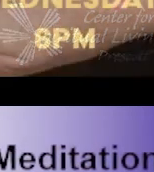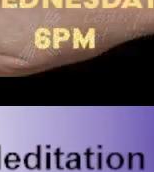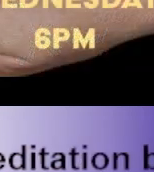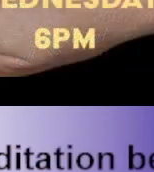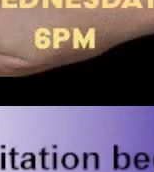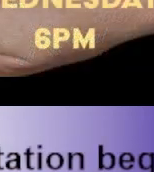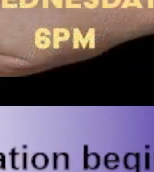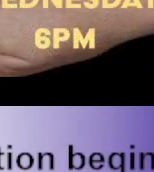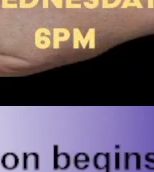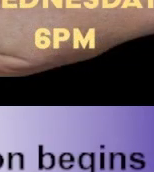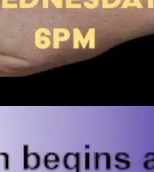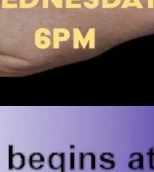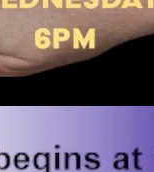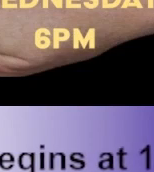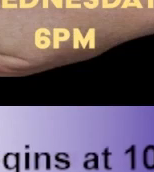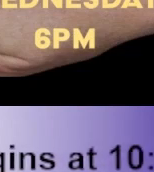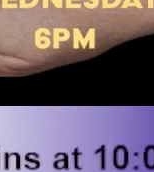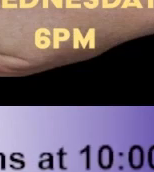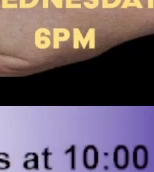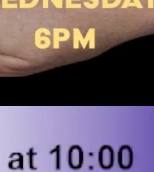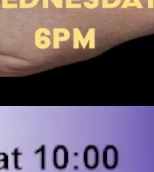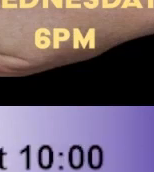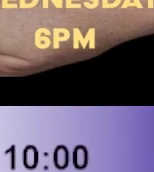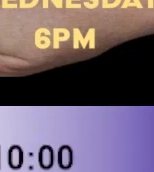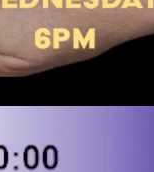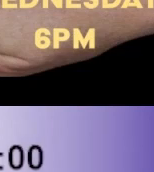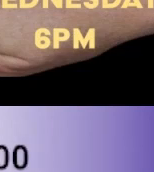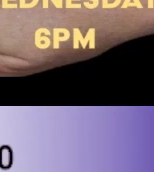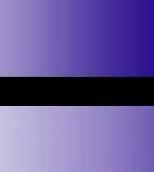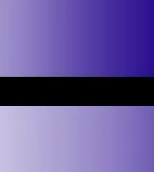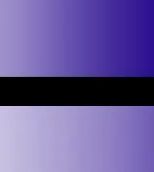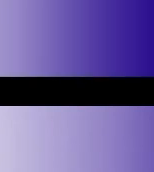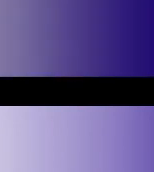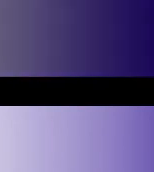human doing to human being.